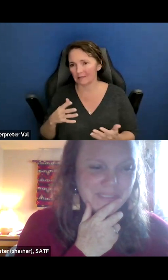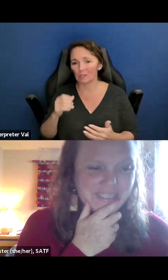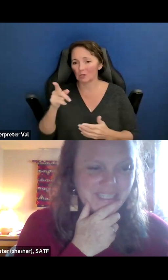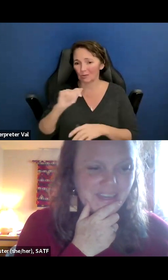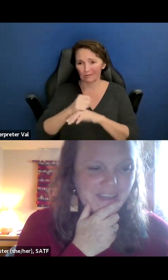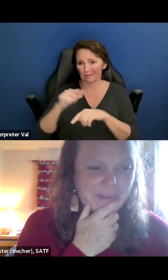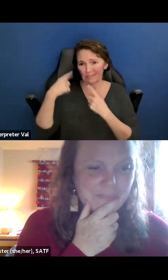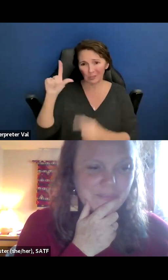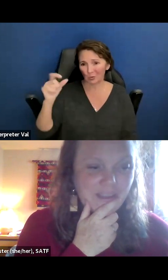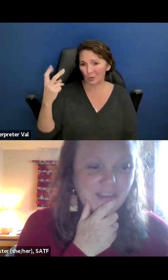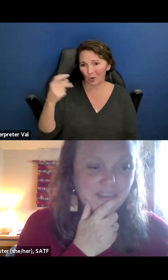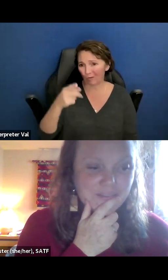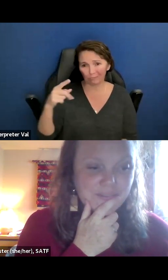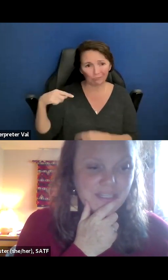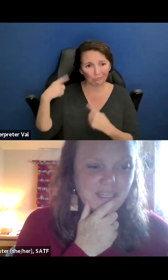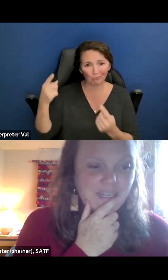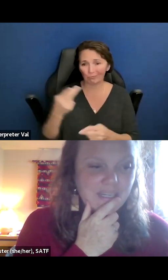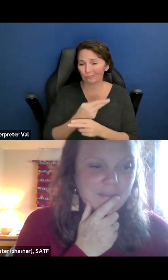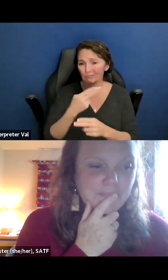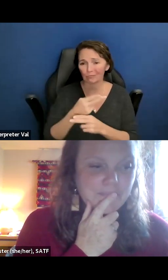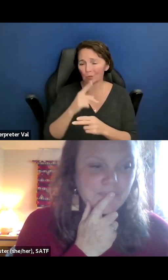increased the ability of